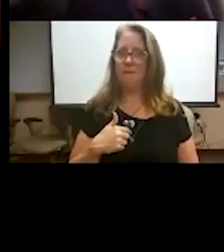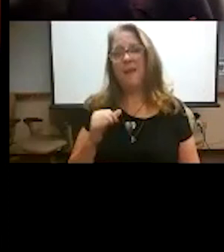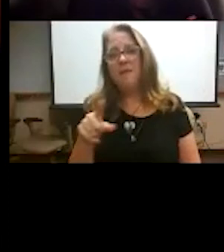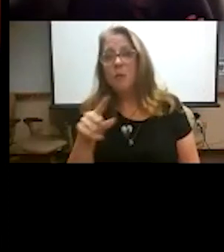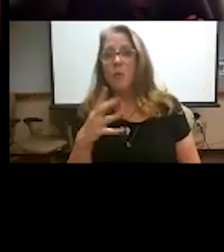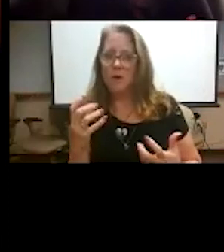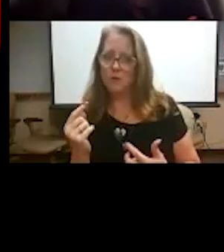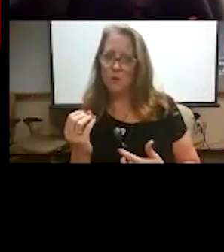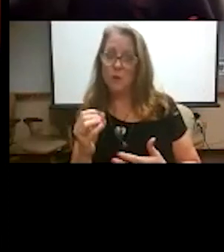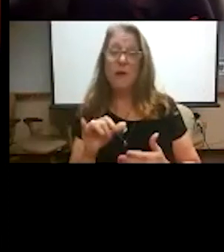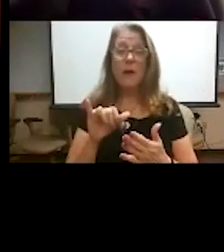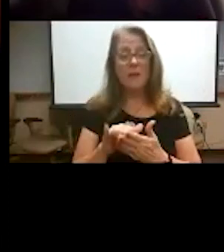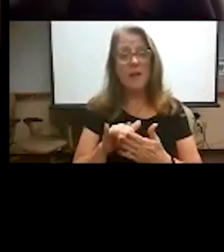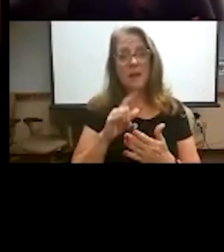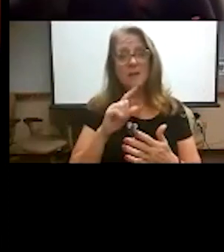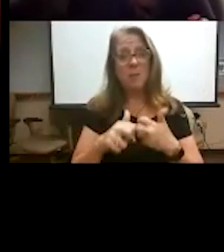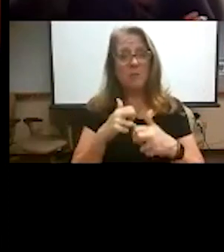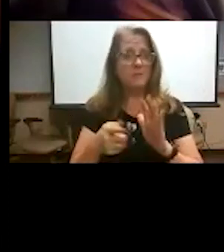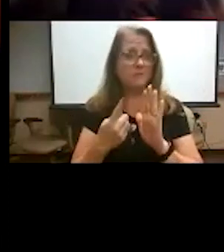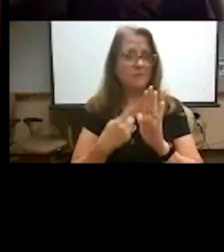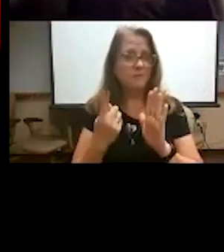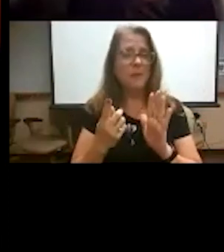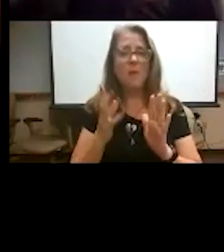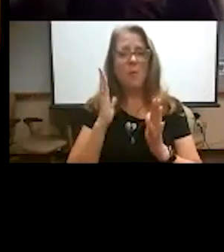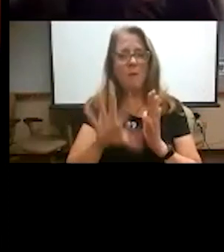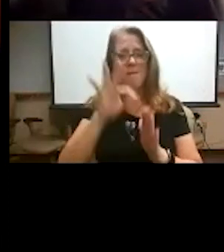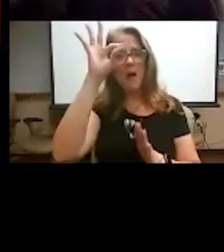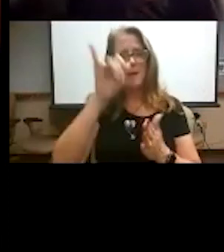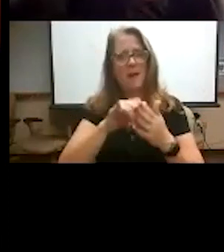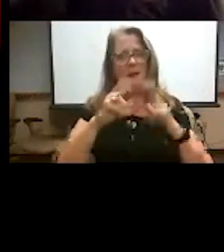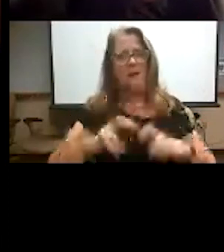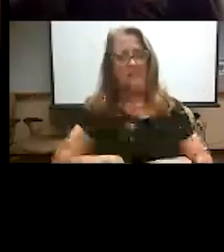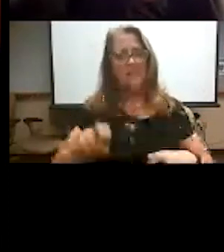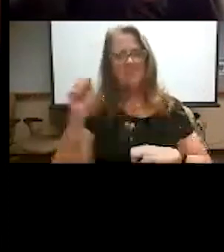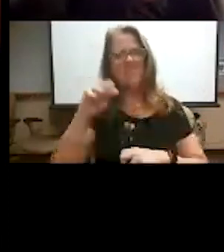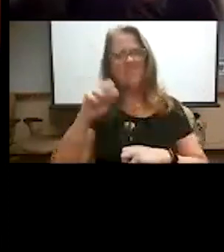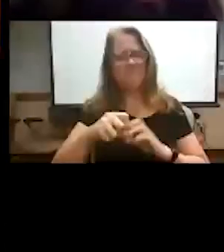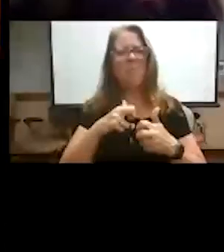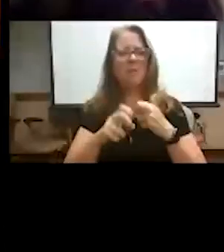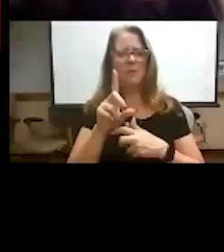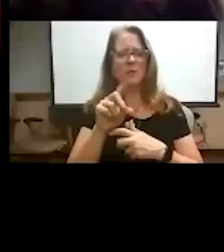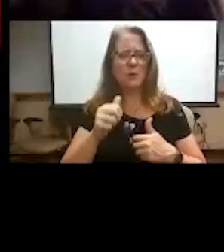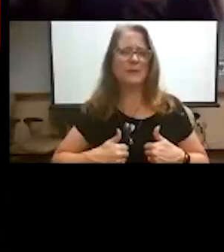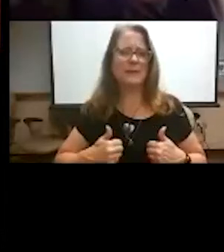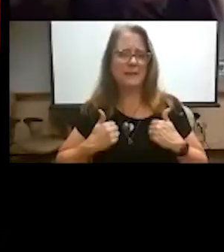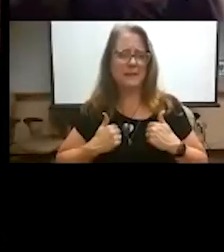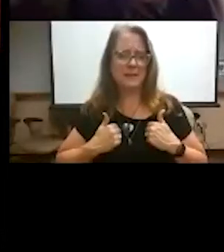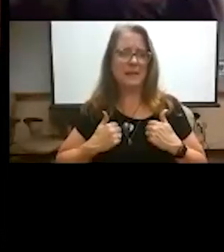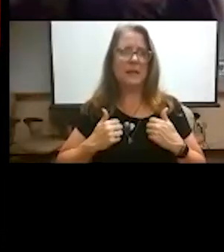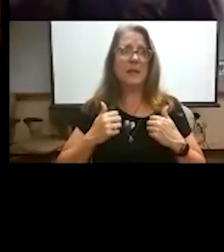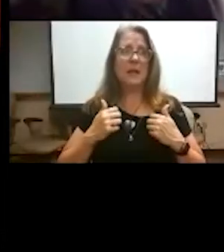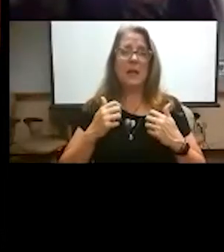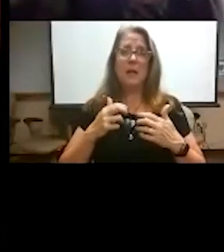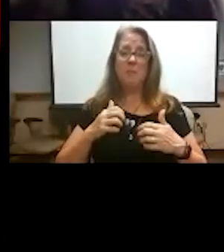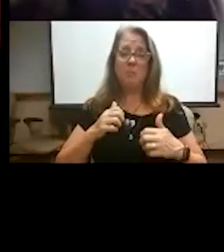problem. And what you're going to find in this analysis is that there are problems that exist that are a result of